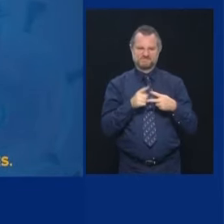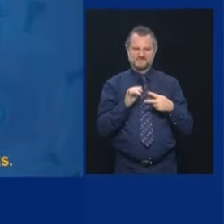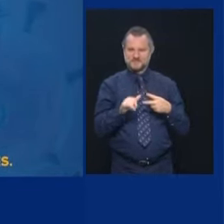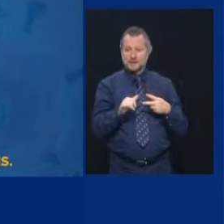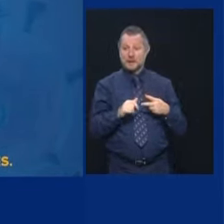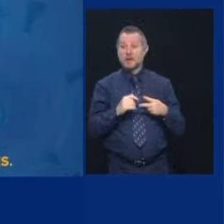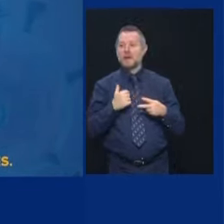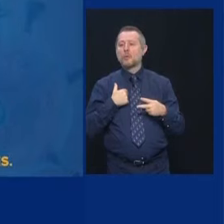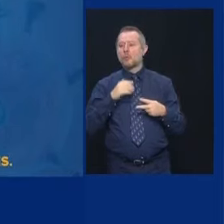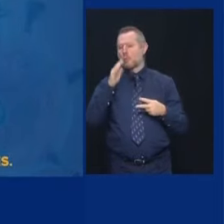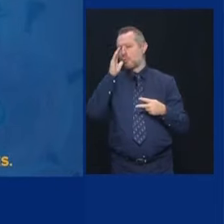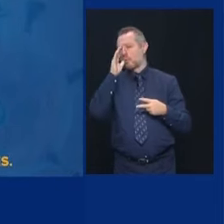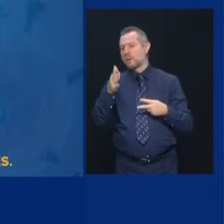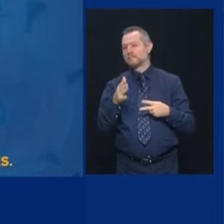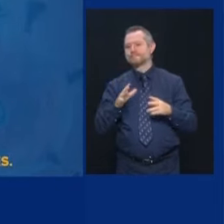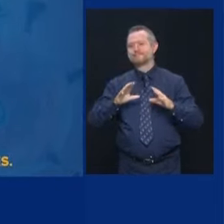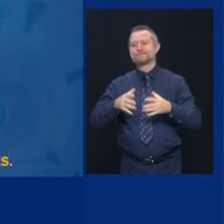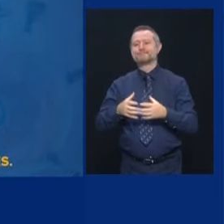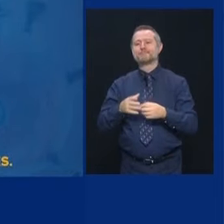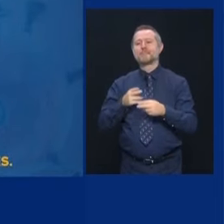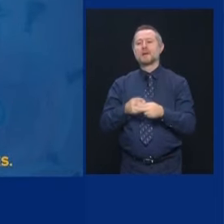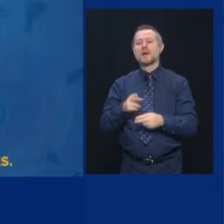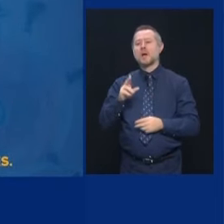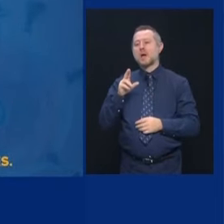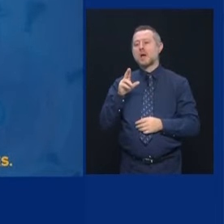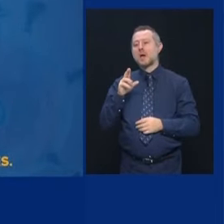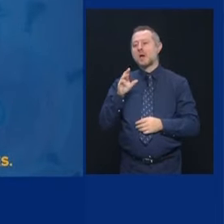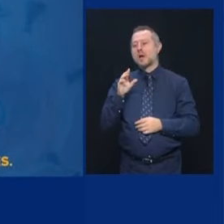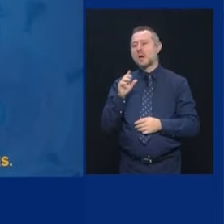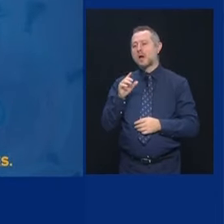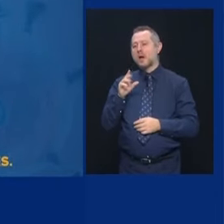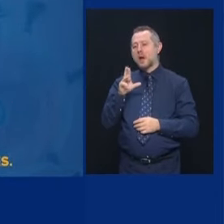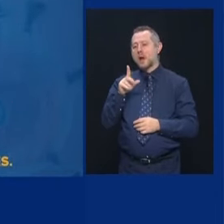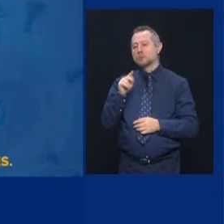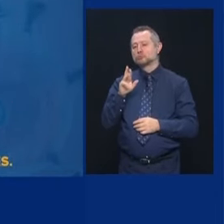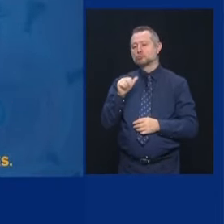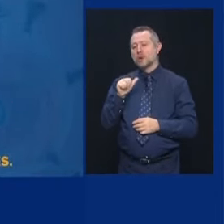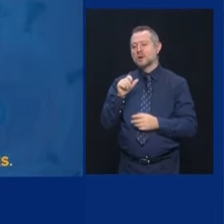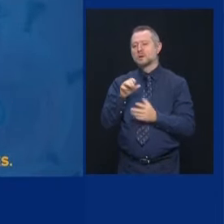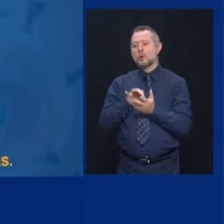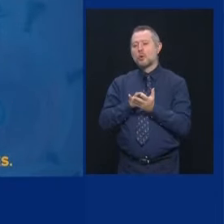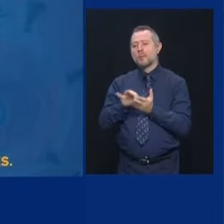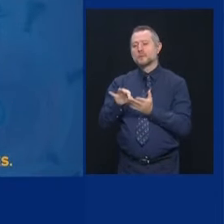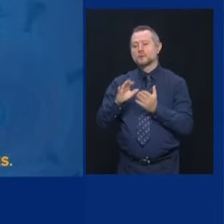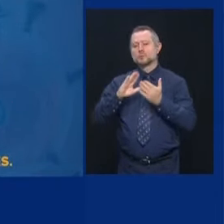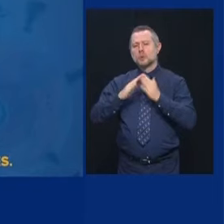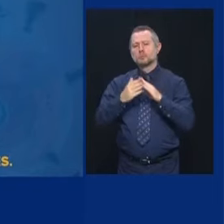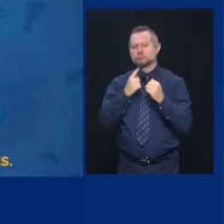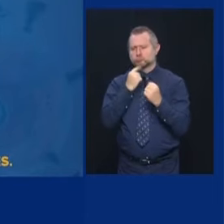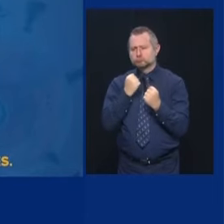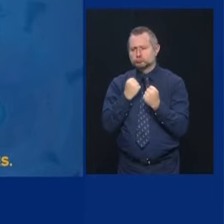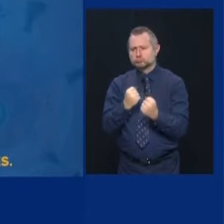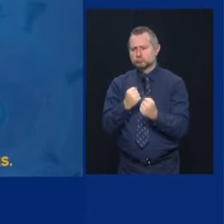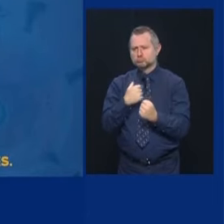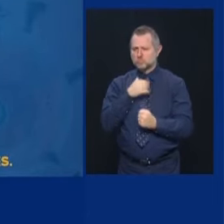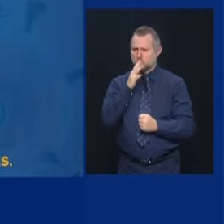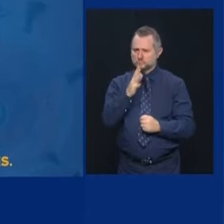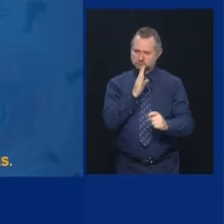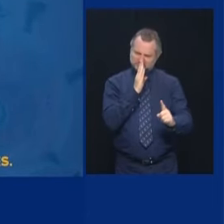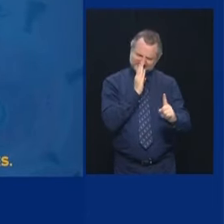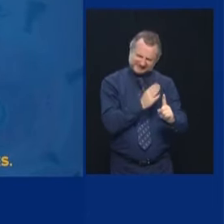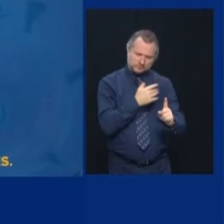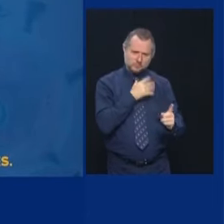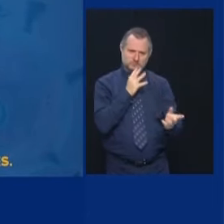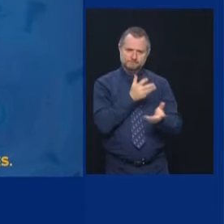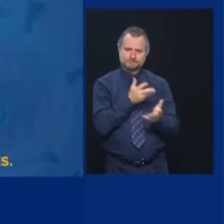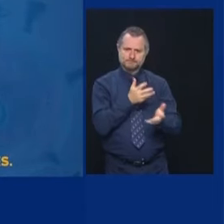of the ultra-Orthodox community tomorrow. I want to have that conversation directly myself. This cannot